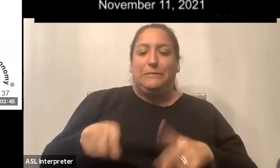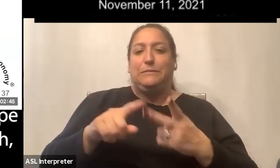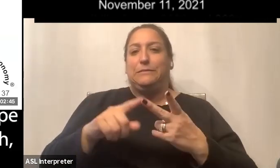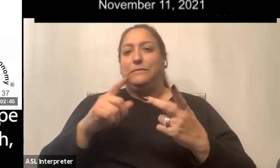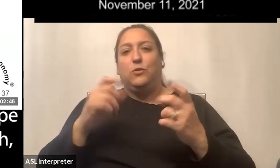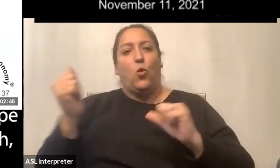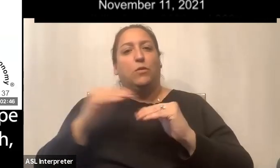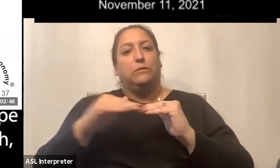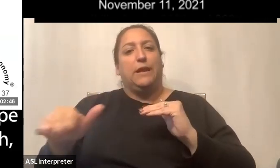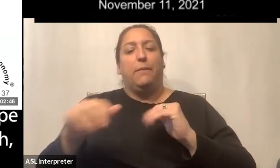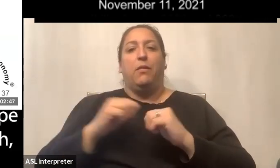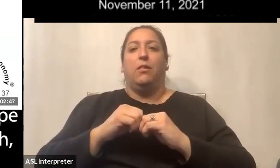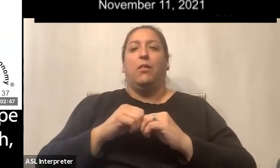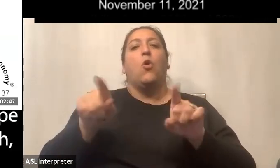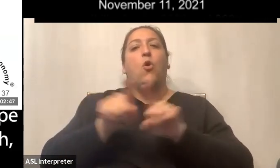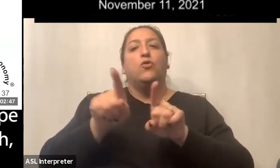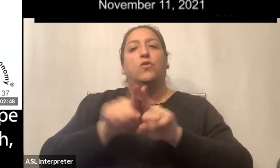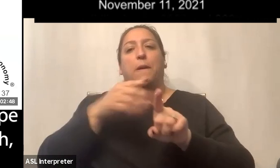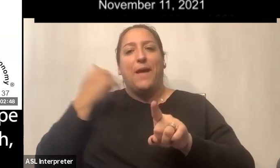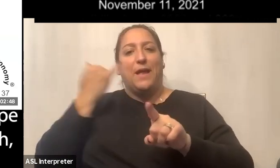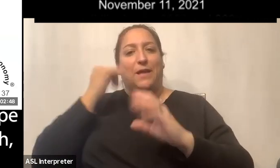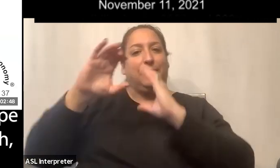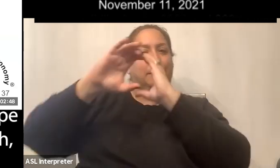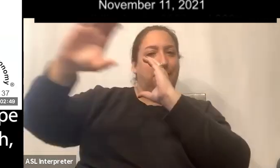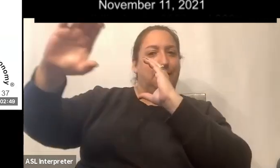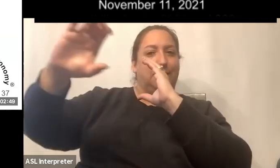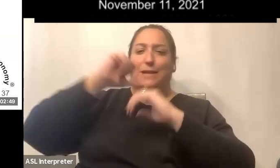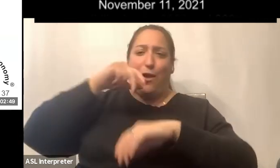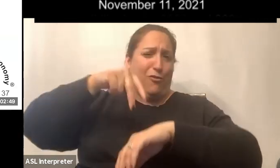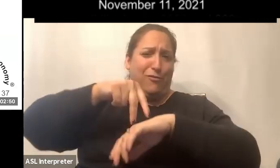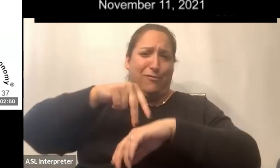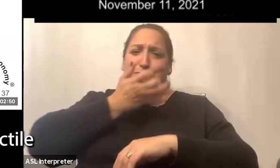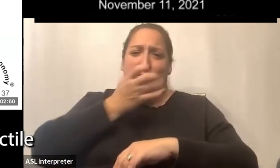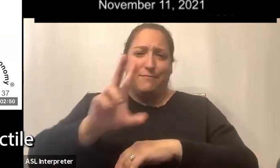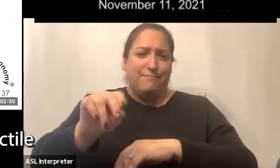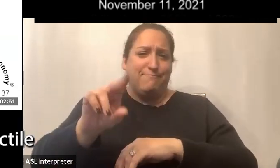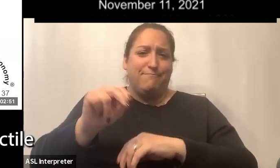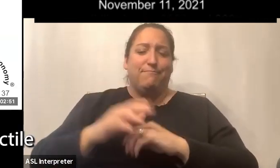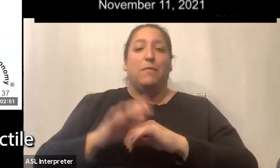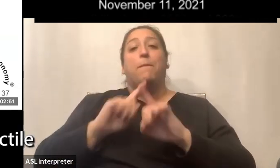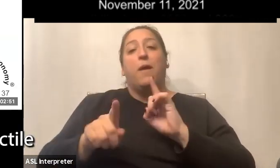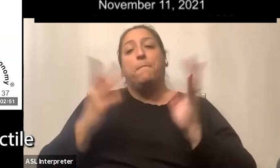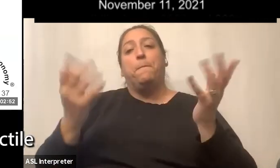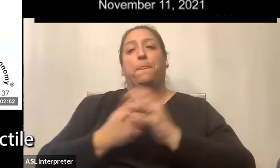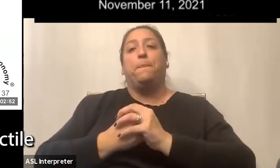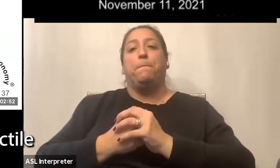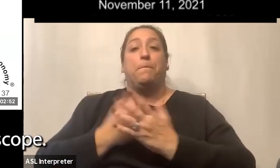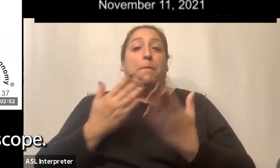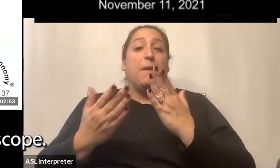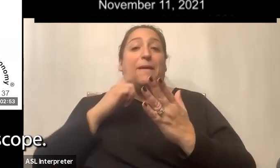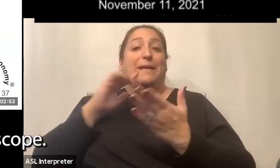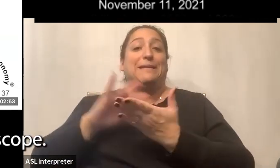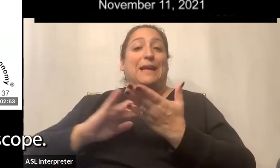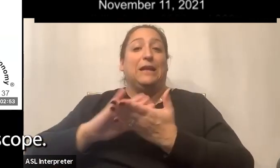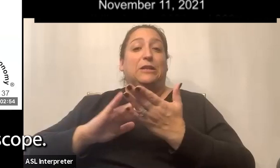stable. Also, it's better if the telescope is not on grass to begin with. But maybe there could be a tactile image